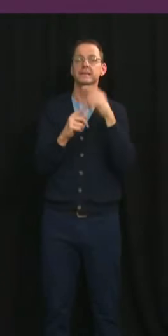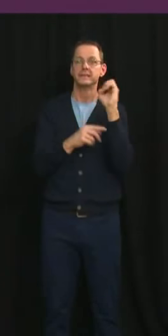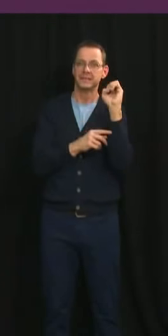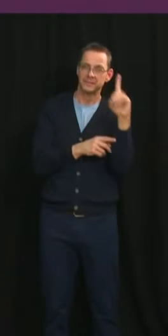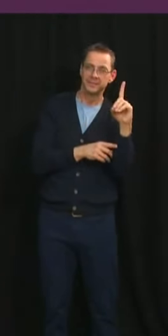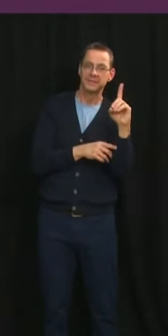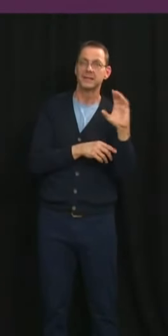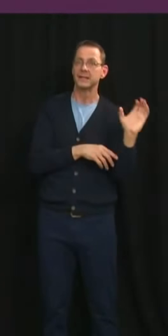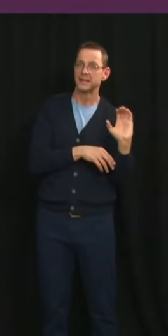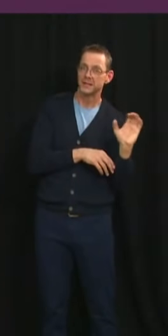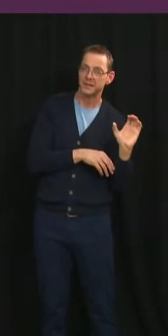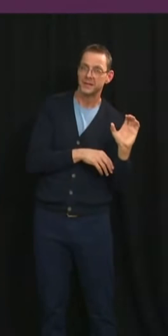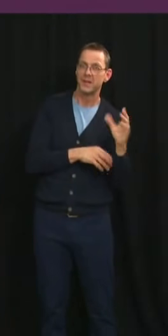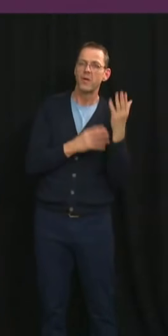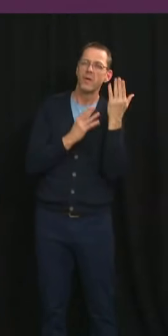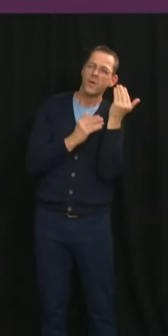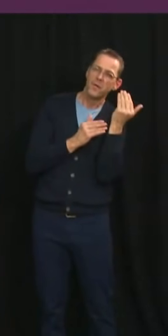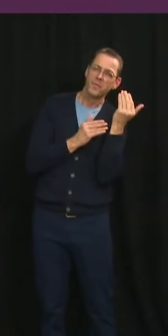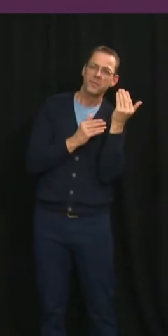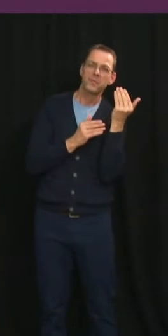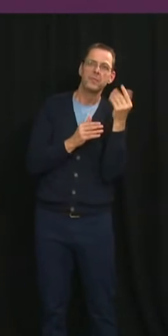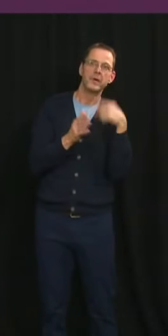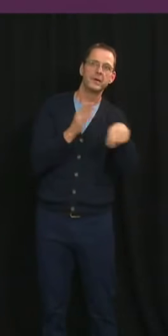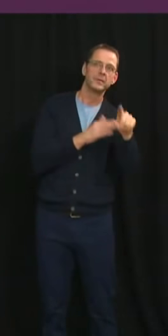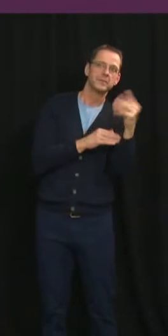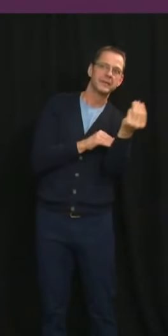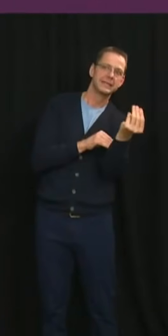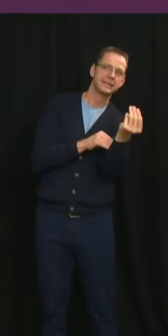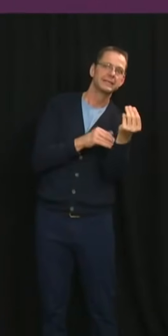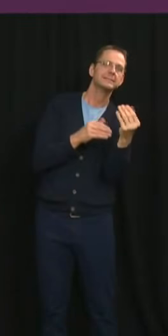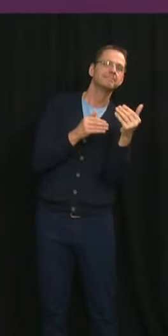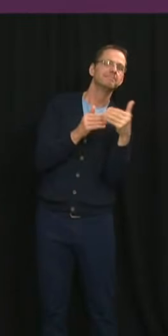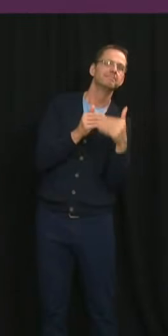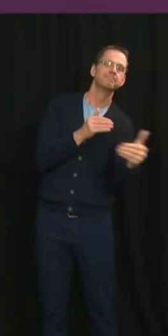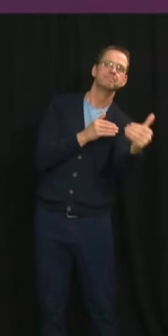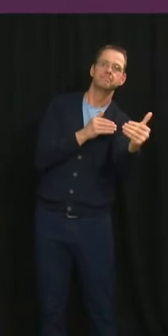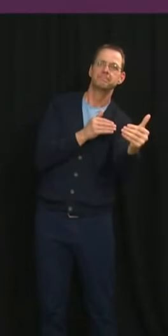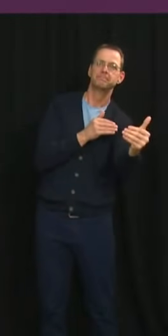around pharmacies, I'll invite Minister Shandro to add to that. Pardon me.